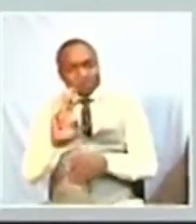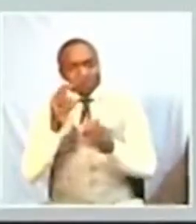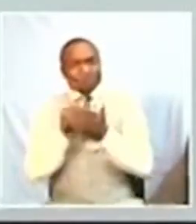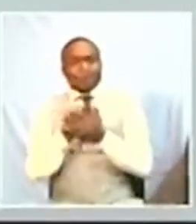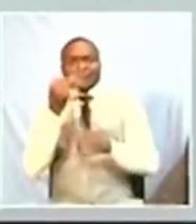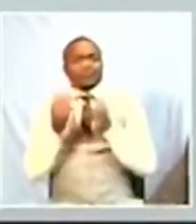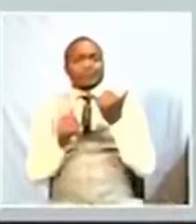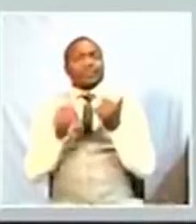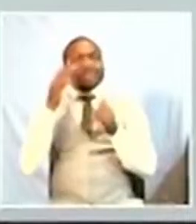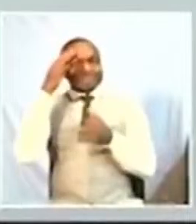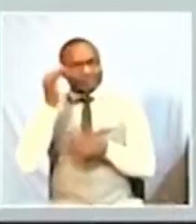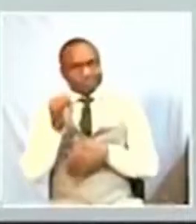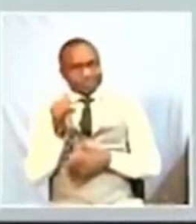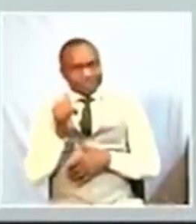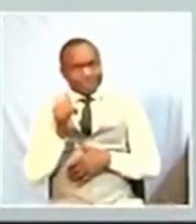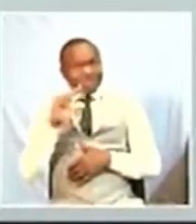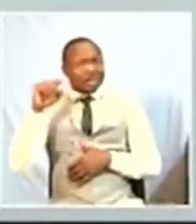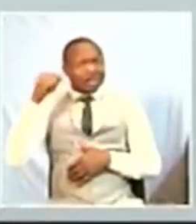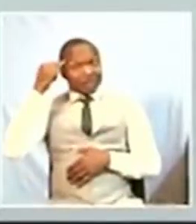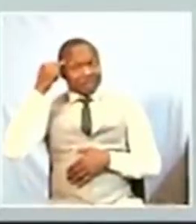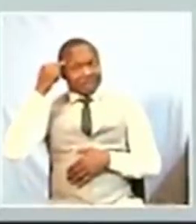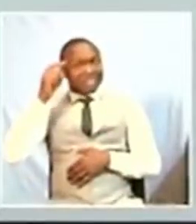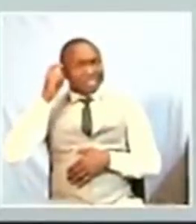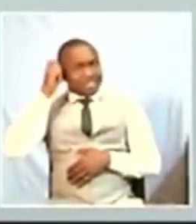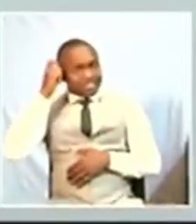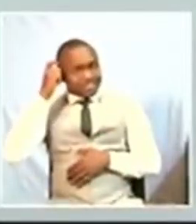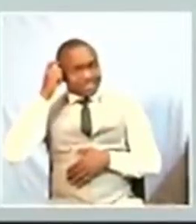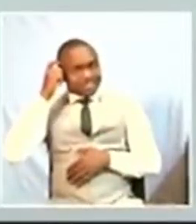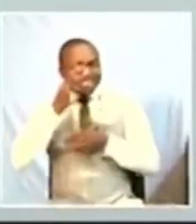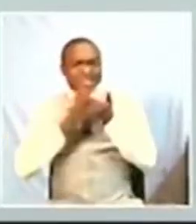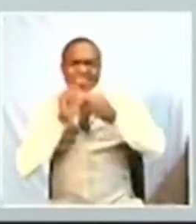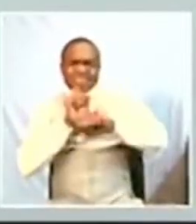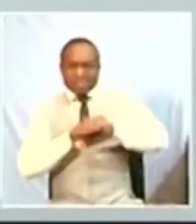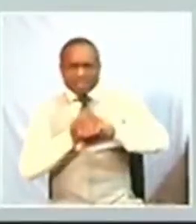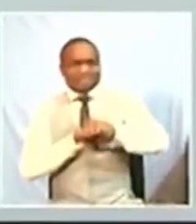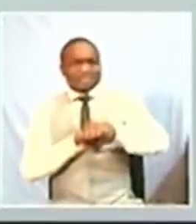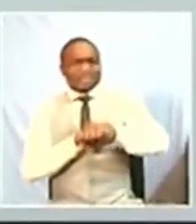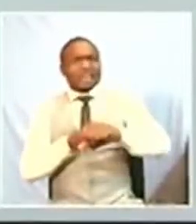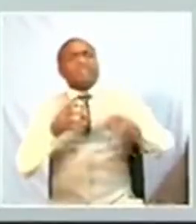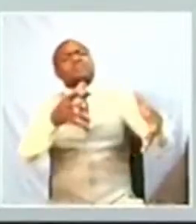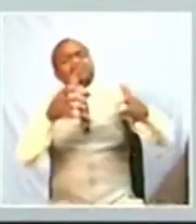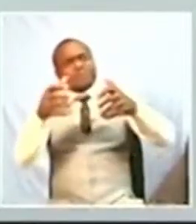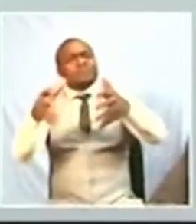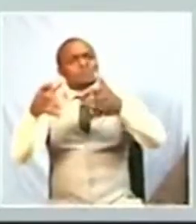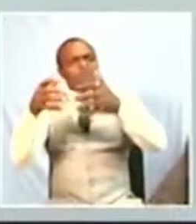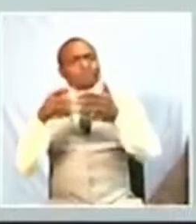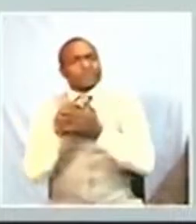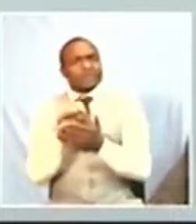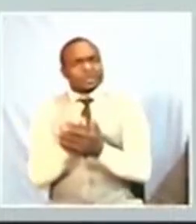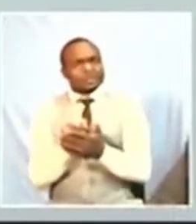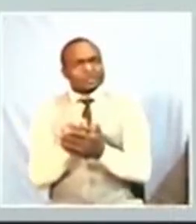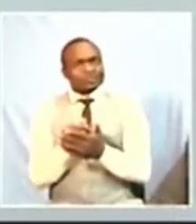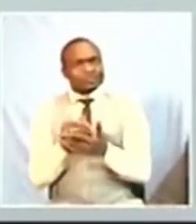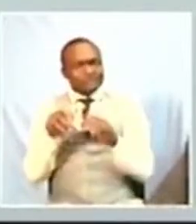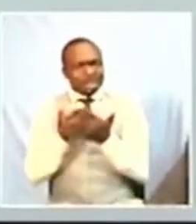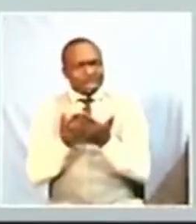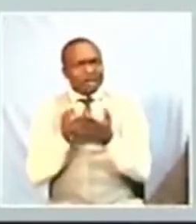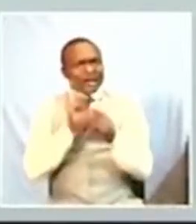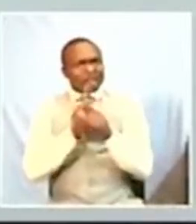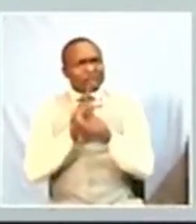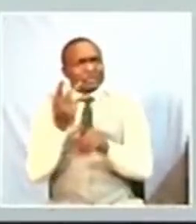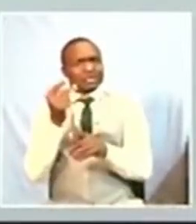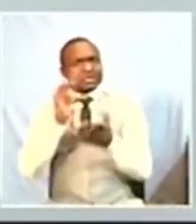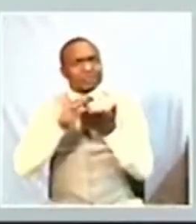finished. No wonder the government is thinking, is sometimes mopping up the money. How do you keep 30